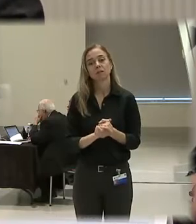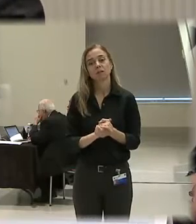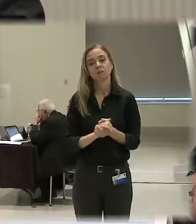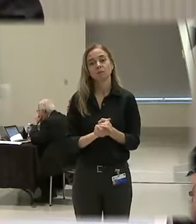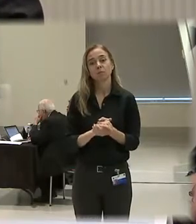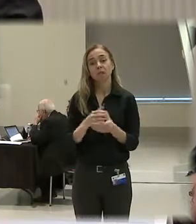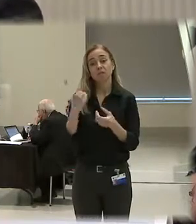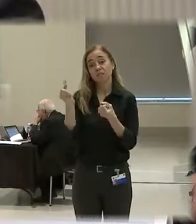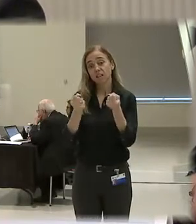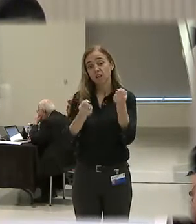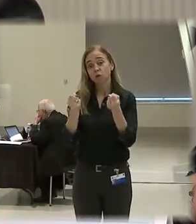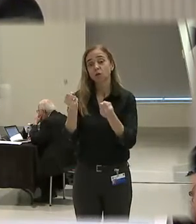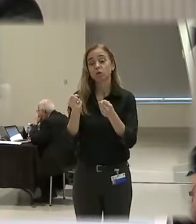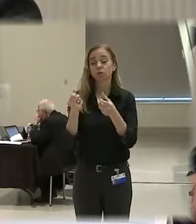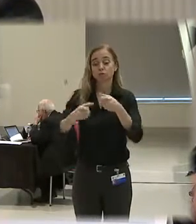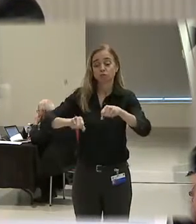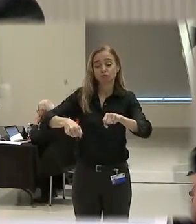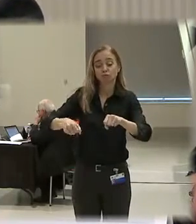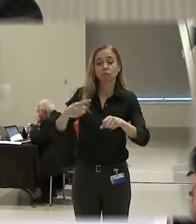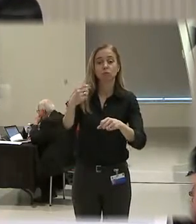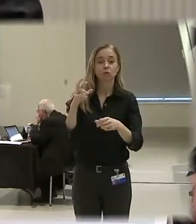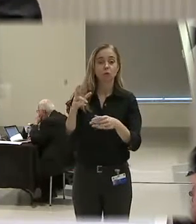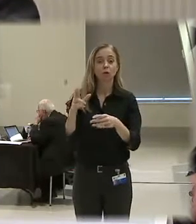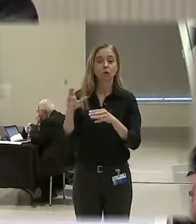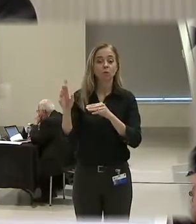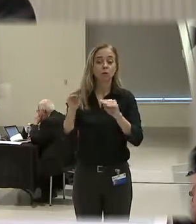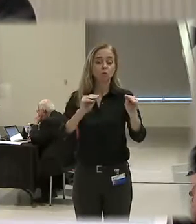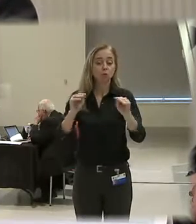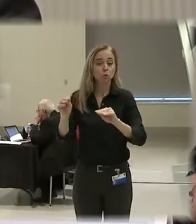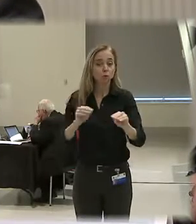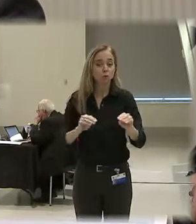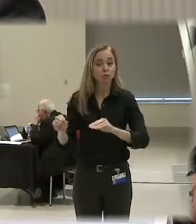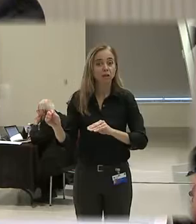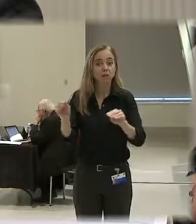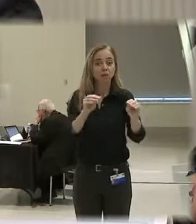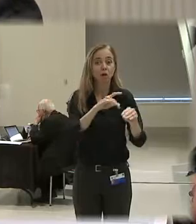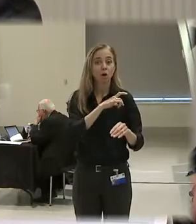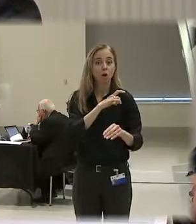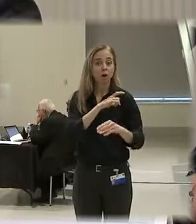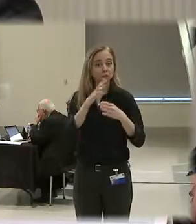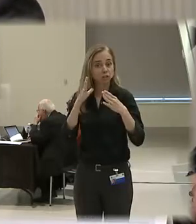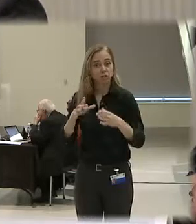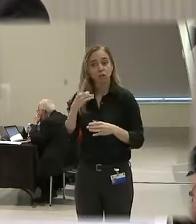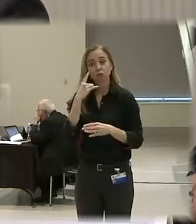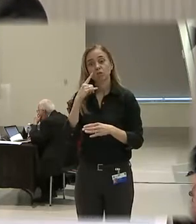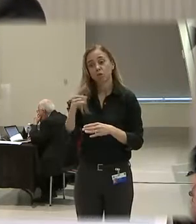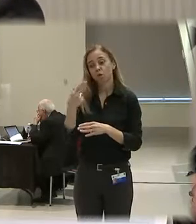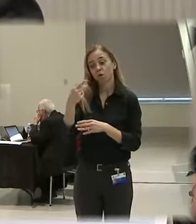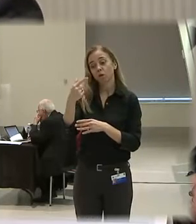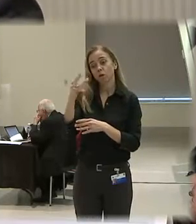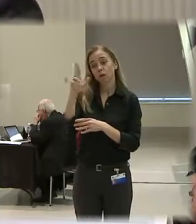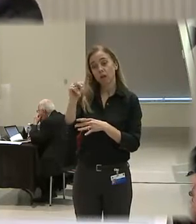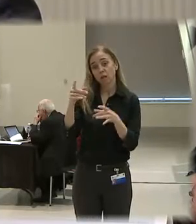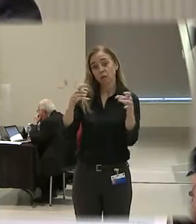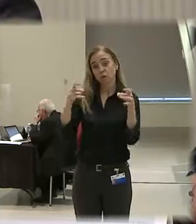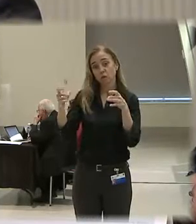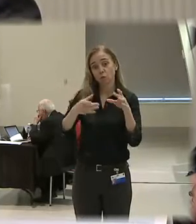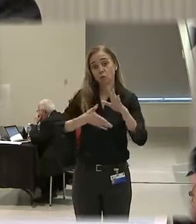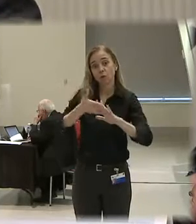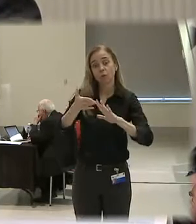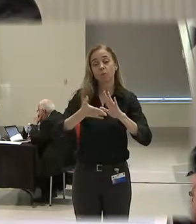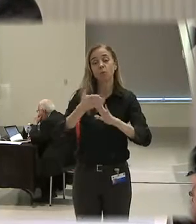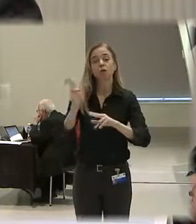Regarding vehicles, for moving mobile field forces around or moving officers around for crowd control operations,